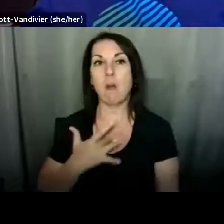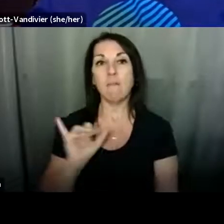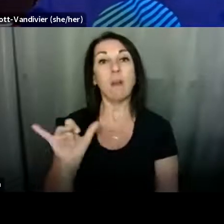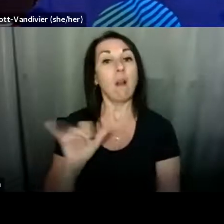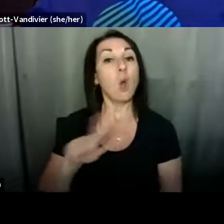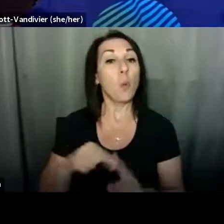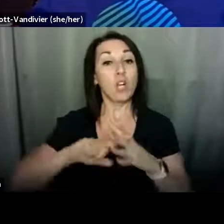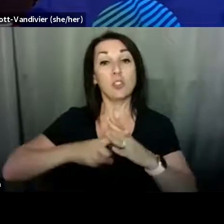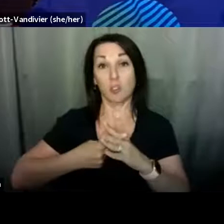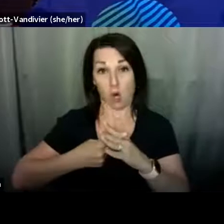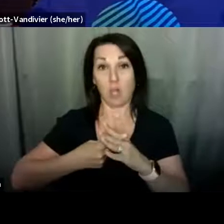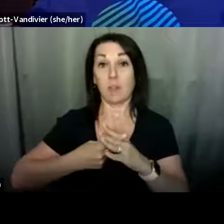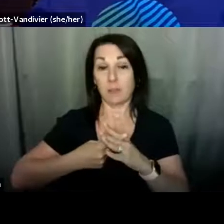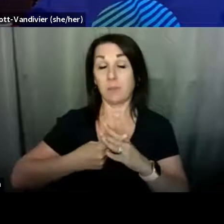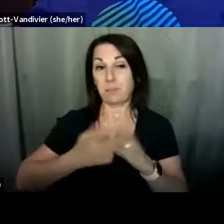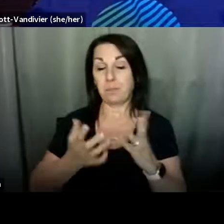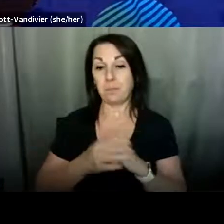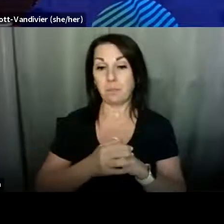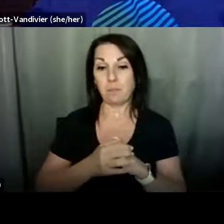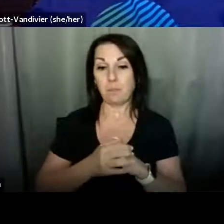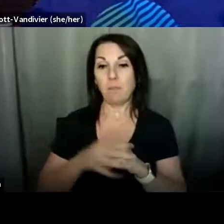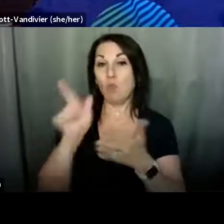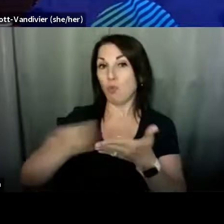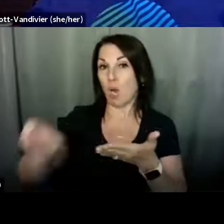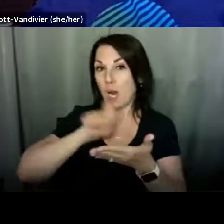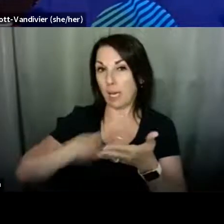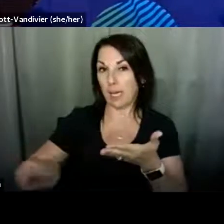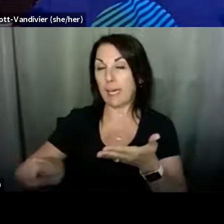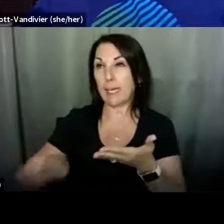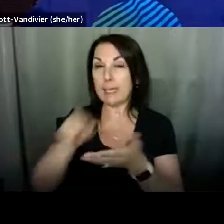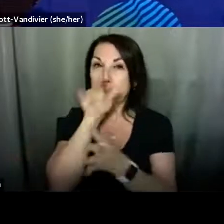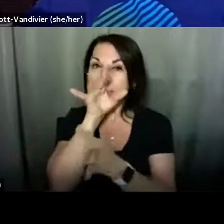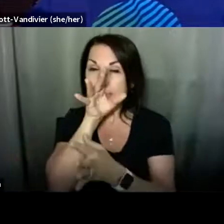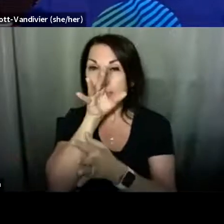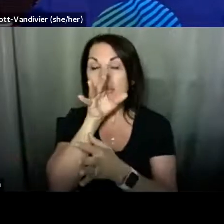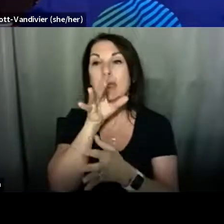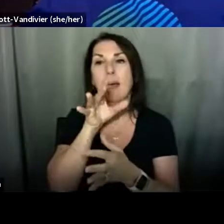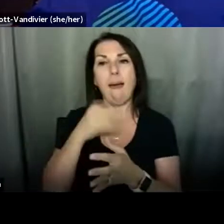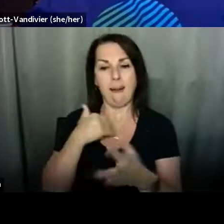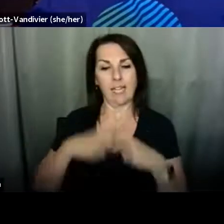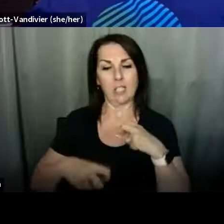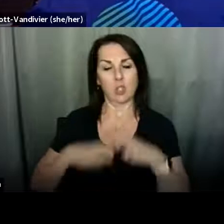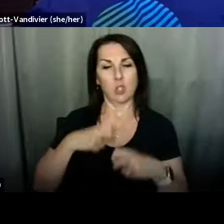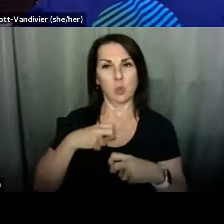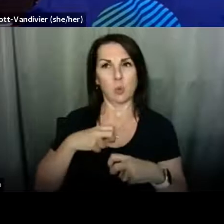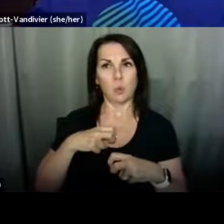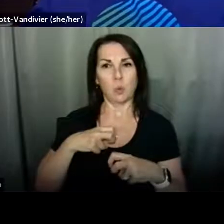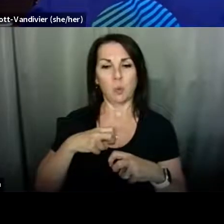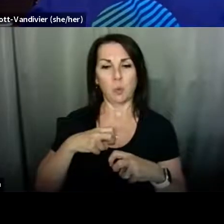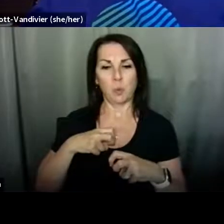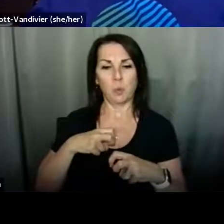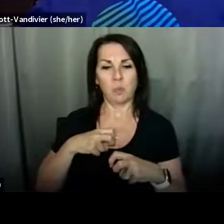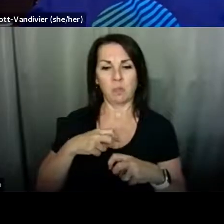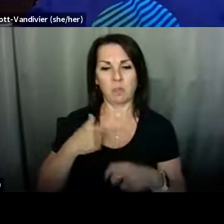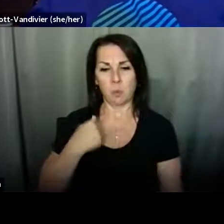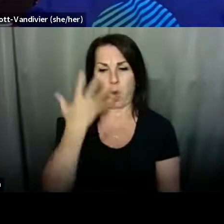when I started out writing spoken word, I had this issue where, like, do I